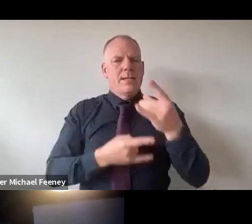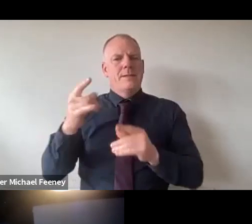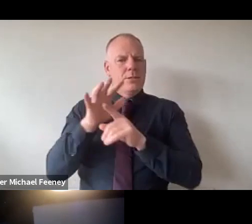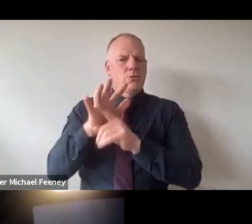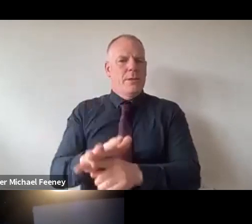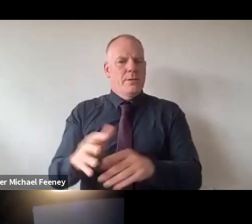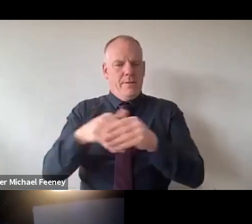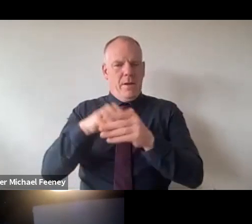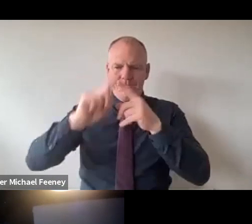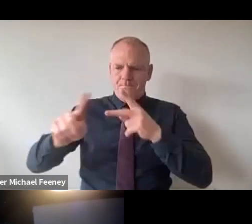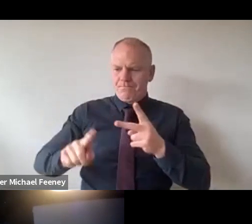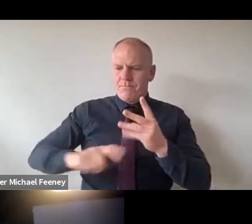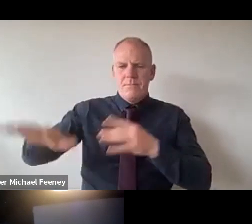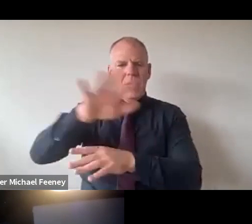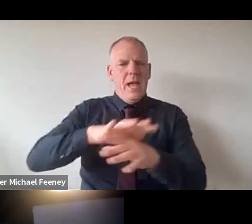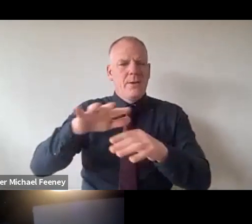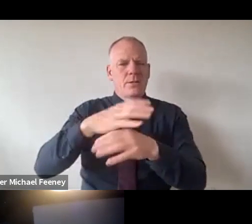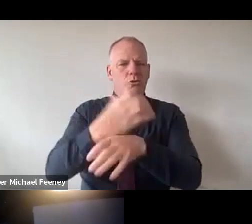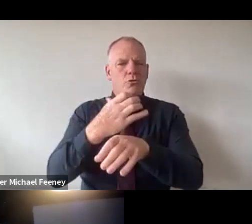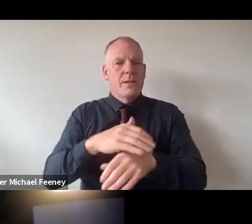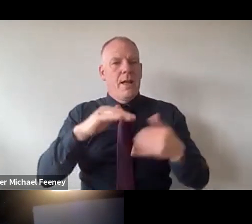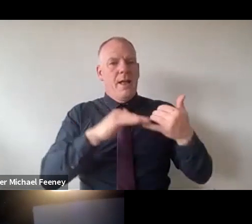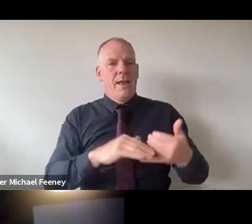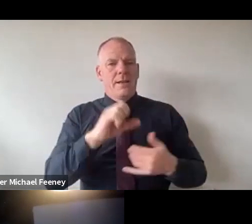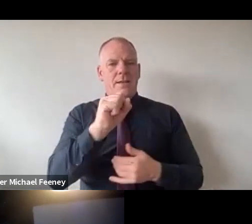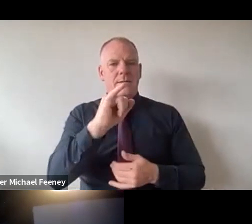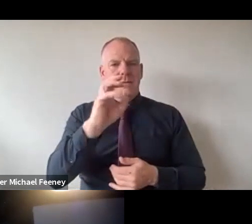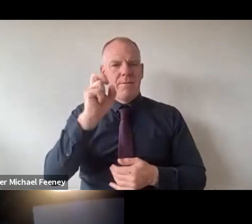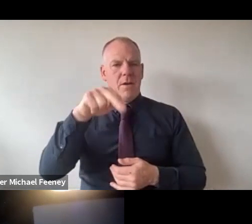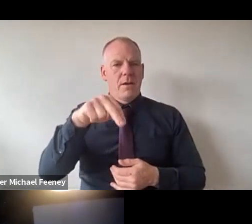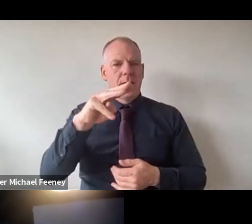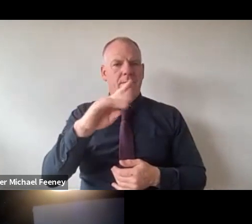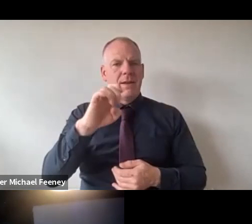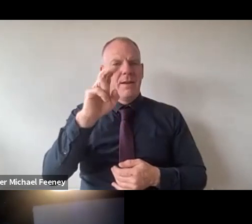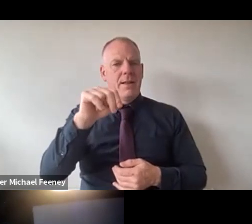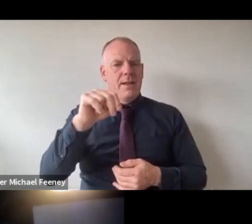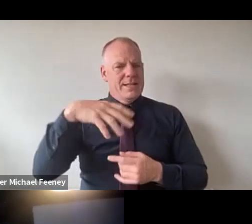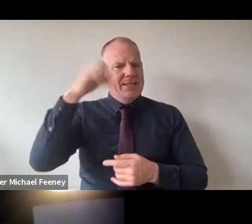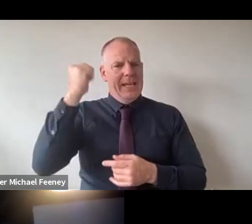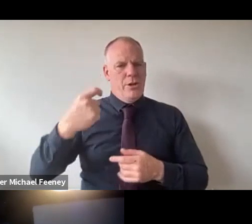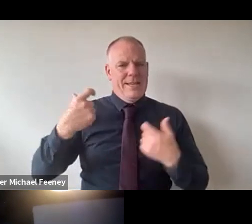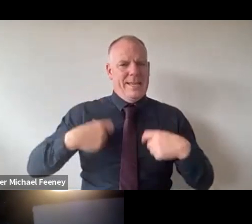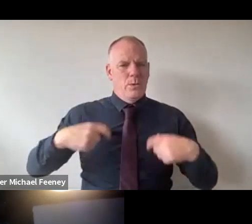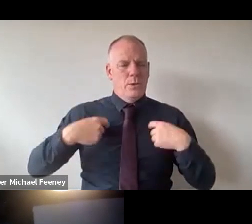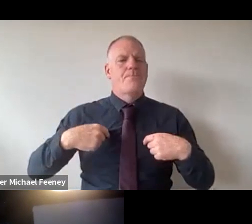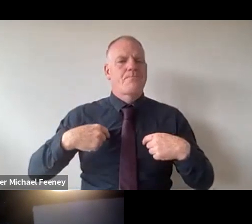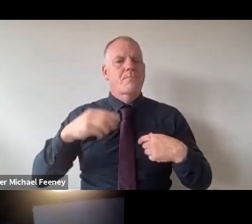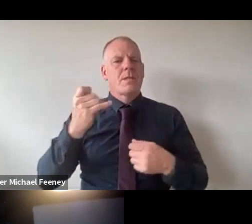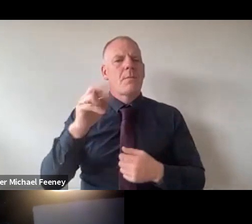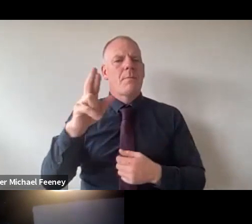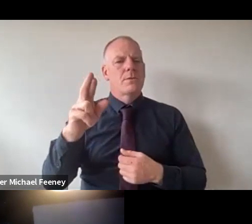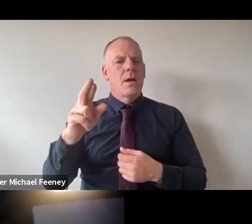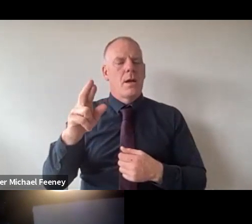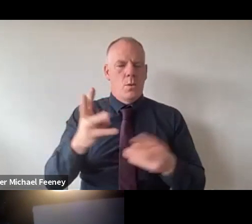of jurisdictions. And finally, we have Siobhán Phelan, Senior Counsel, who's a practicing barrister and a great friend of FLAC,